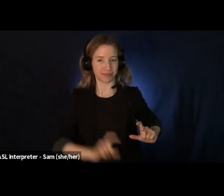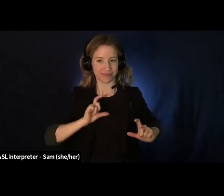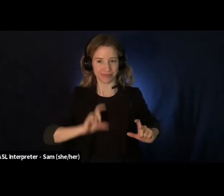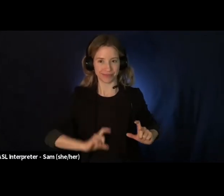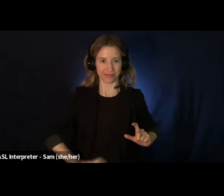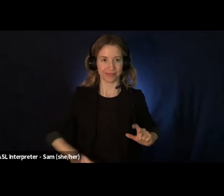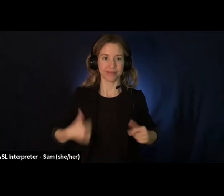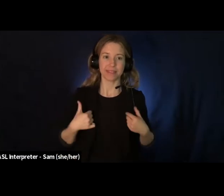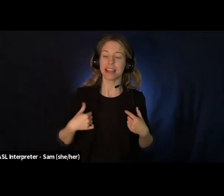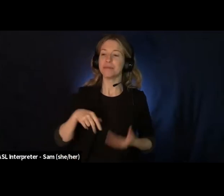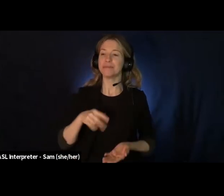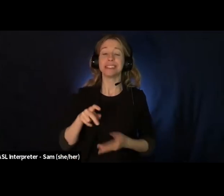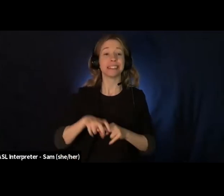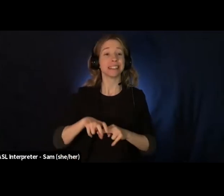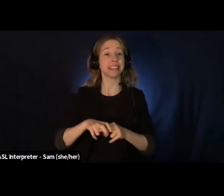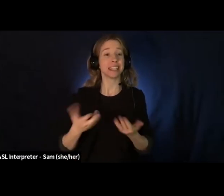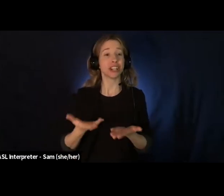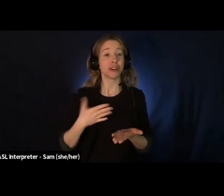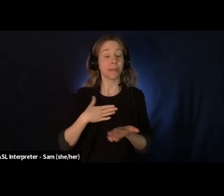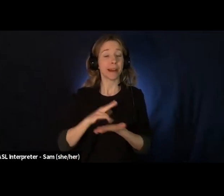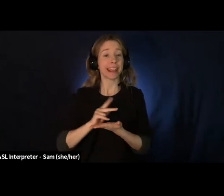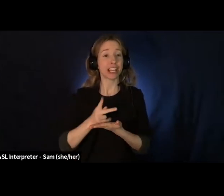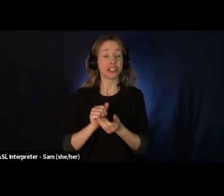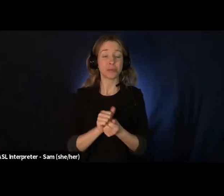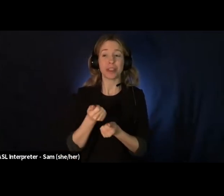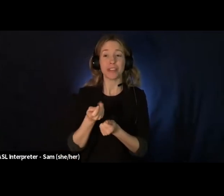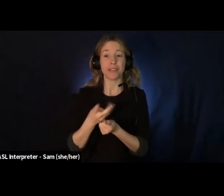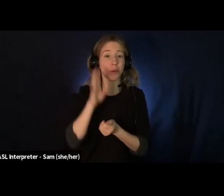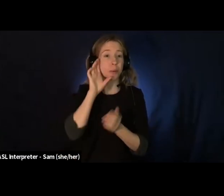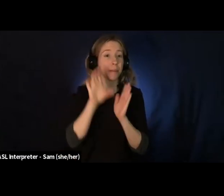few art prints hanging behind me.